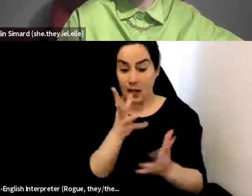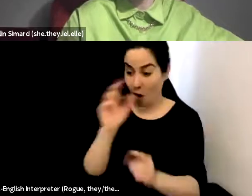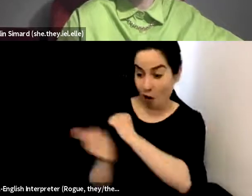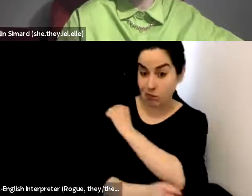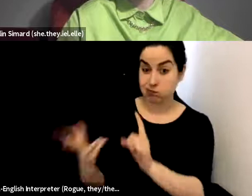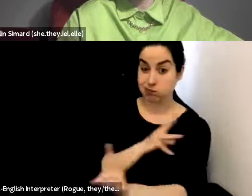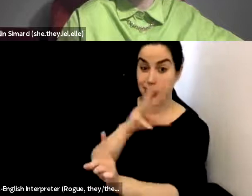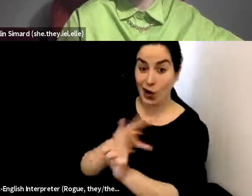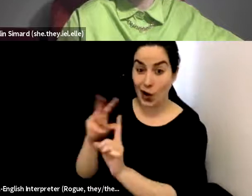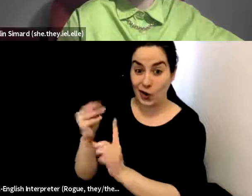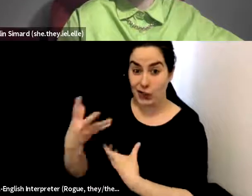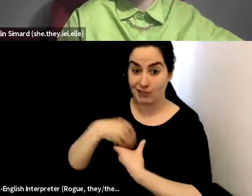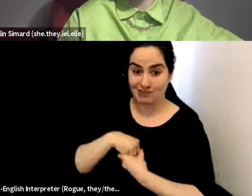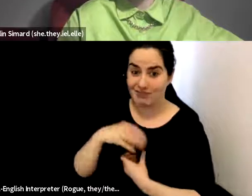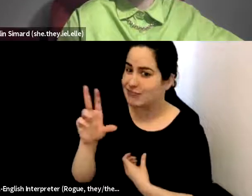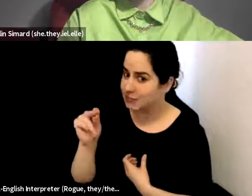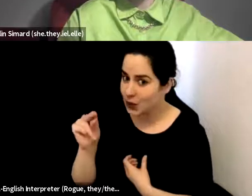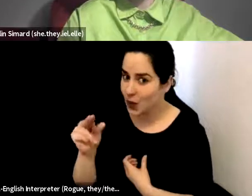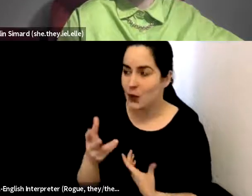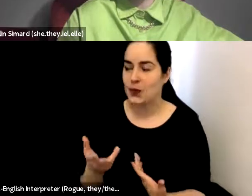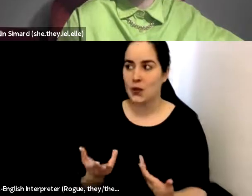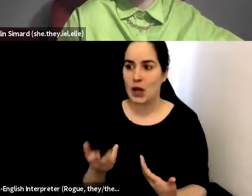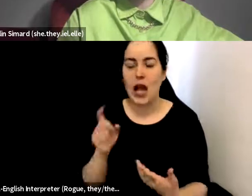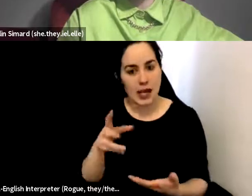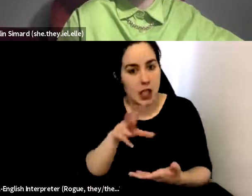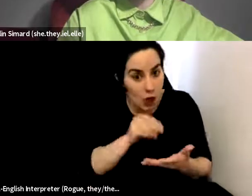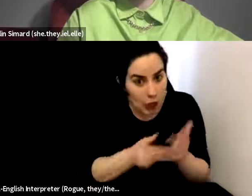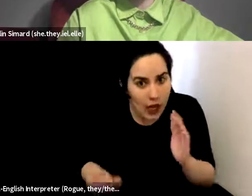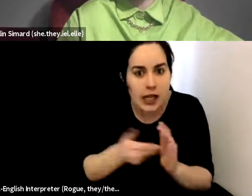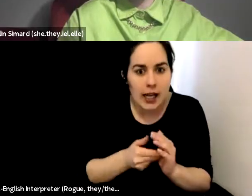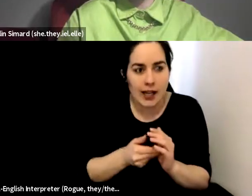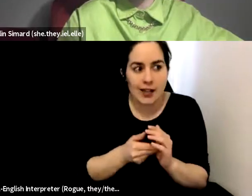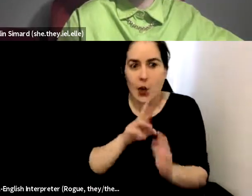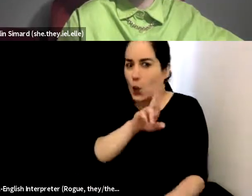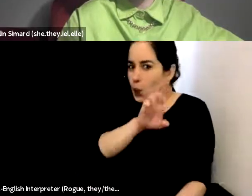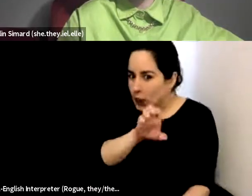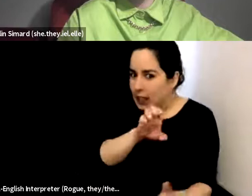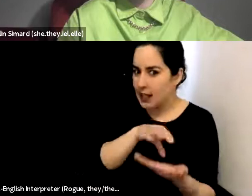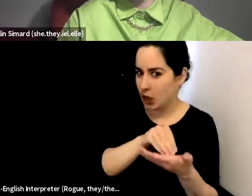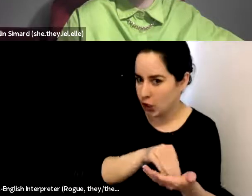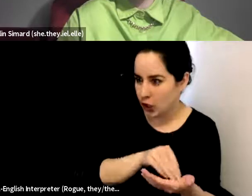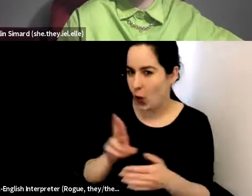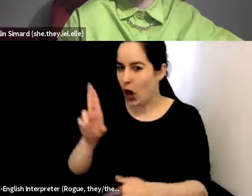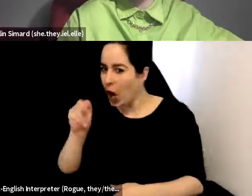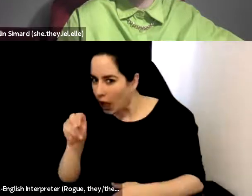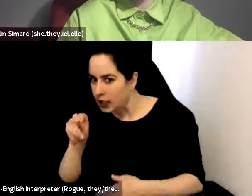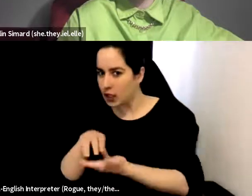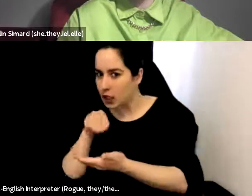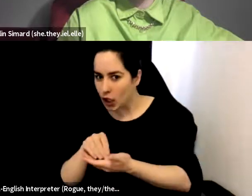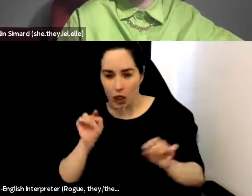And it took a lot of unlearning and relearning to find my way home.